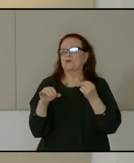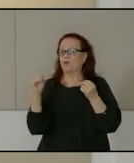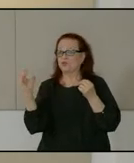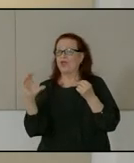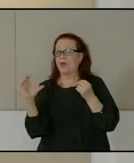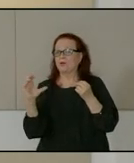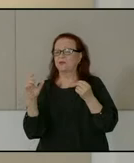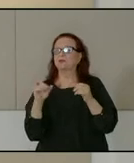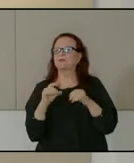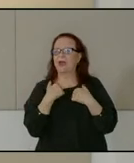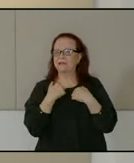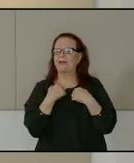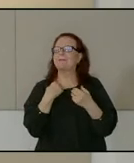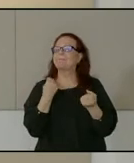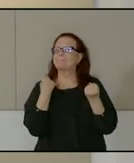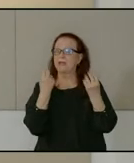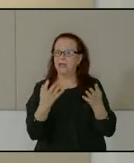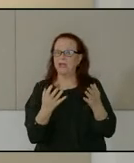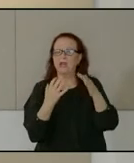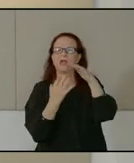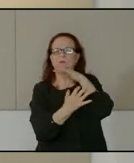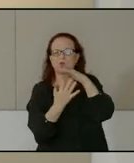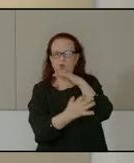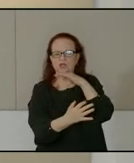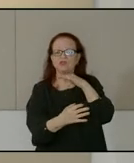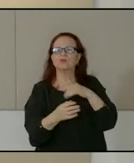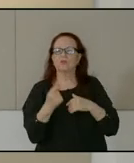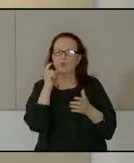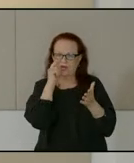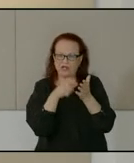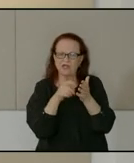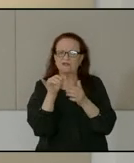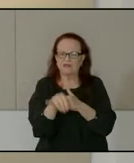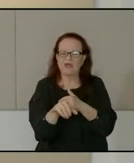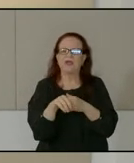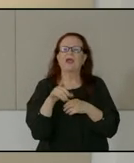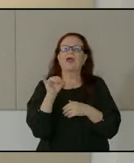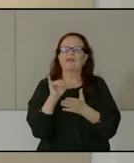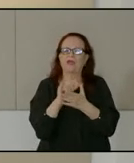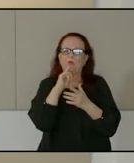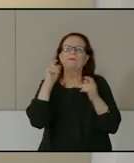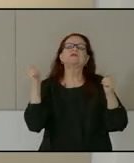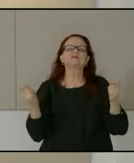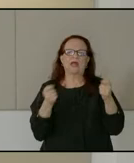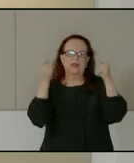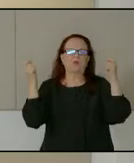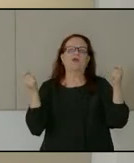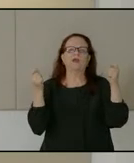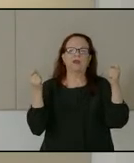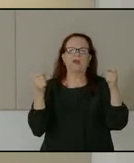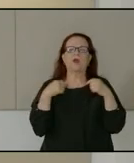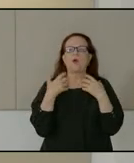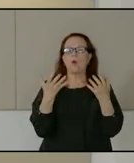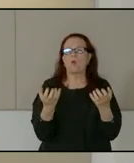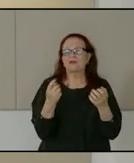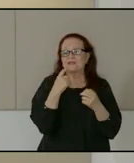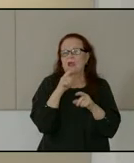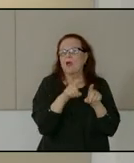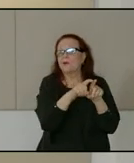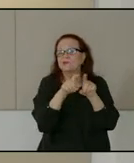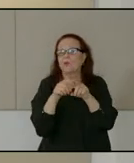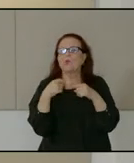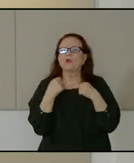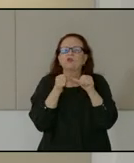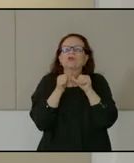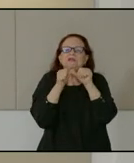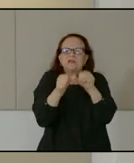very immigrant, and we are acknowledging that. And that is something to be celebrated. I want to say also that we want to